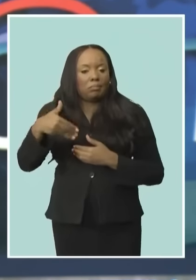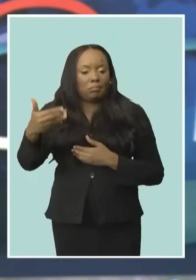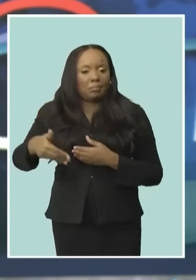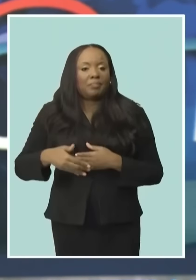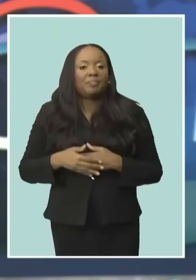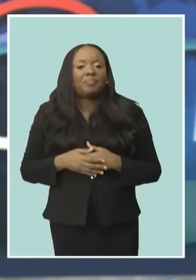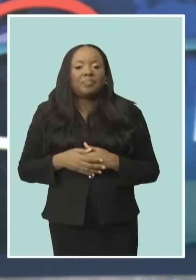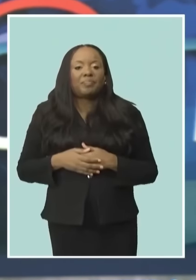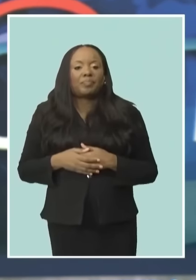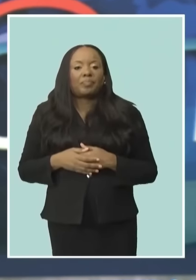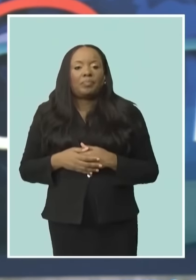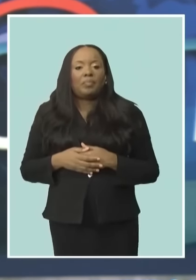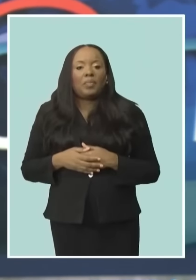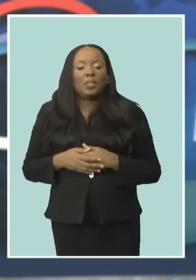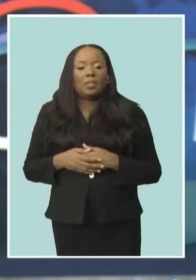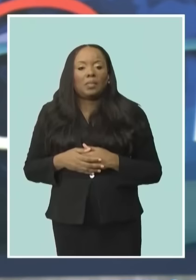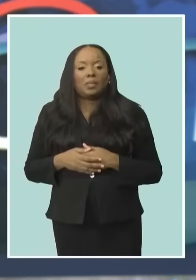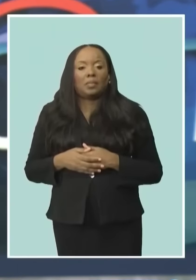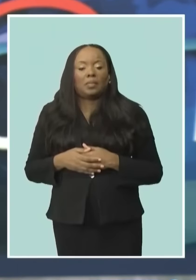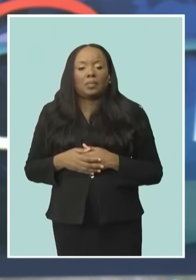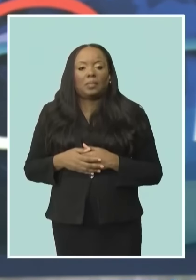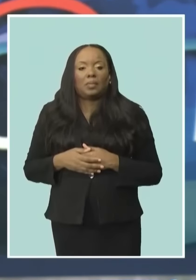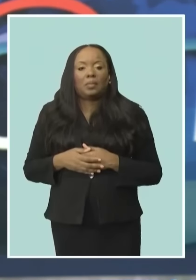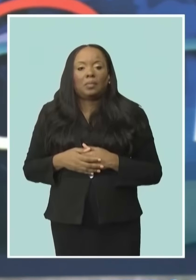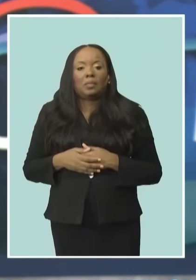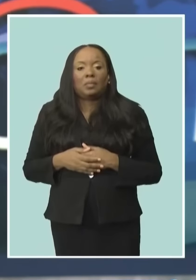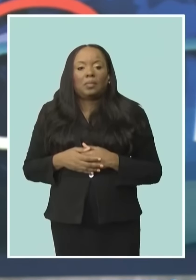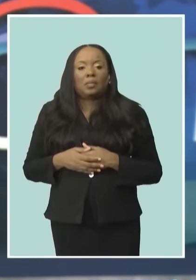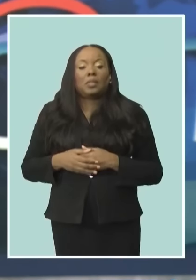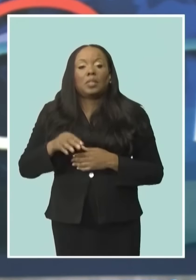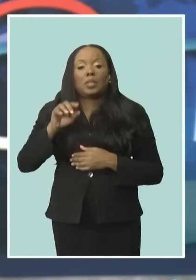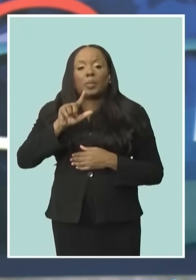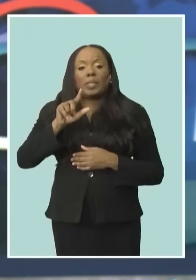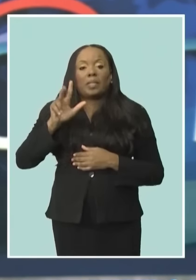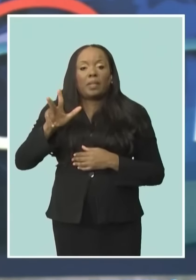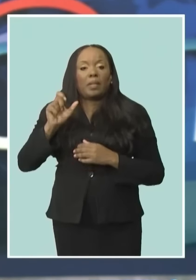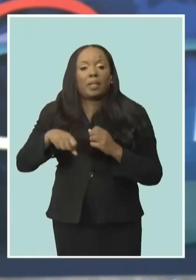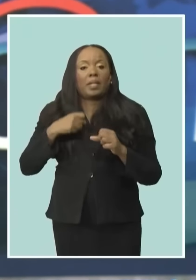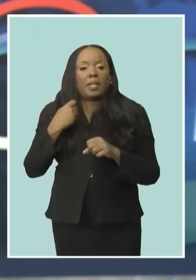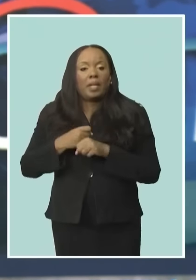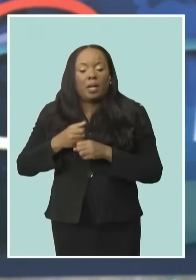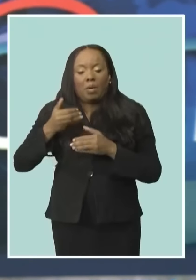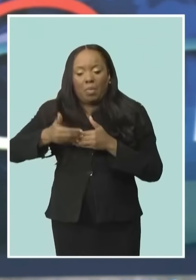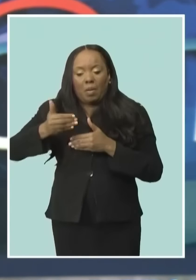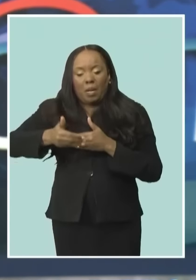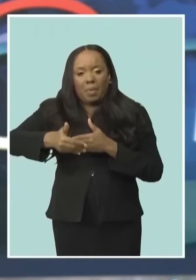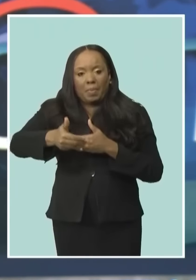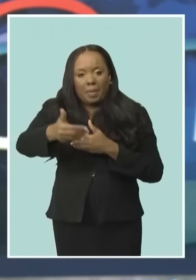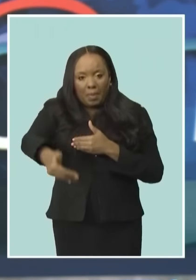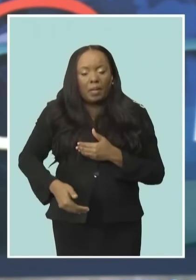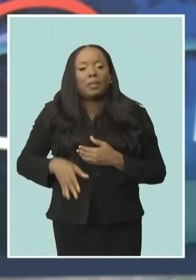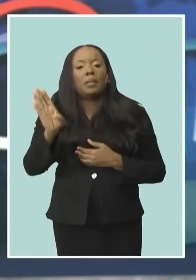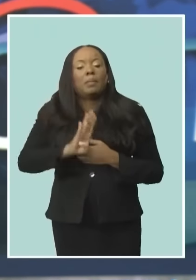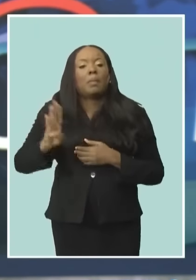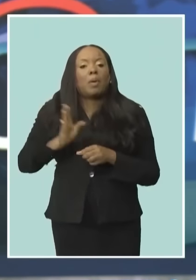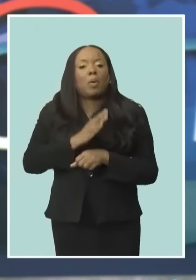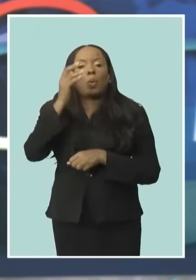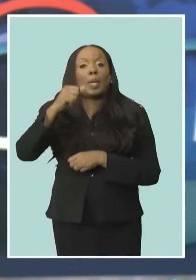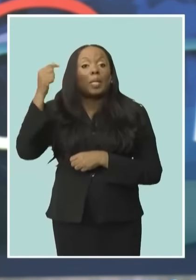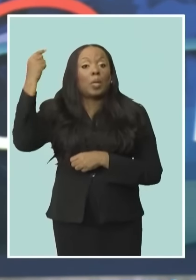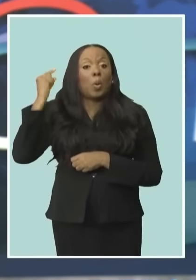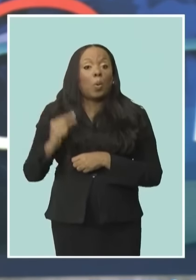night. For the 23rd year in a row, Barbados has won a gold award at the Chelsea Flower Show in London.